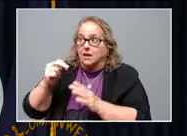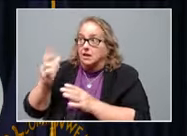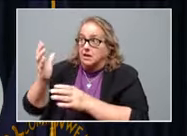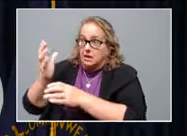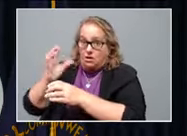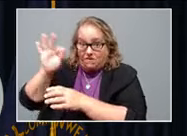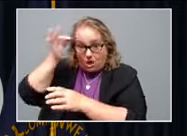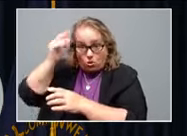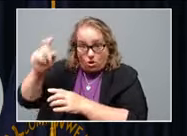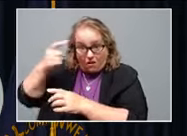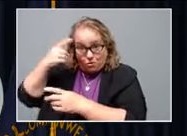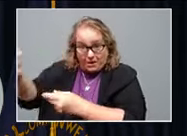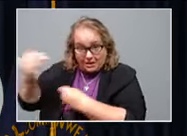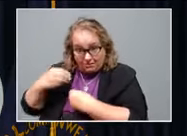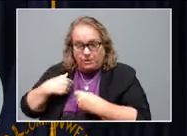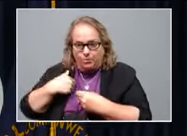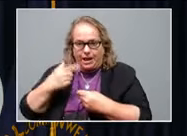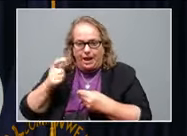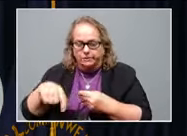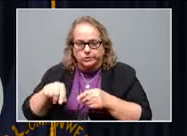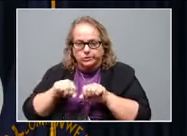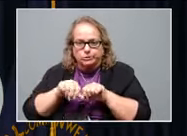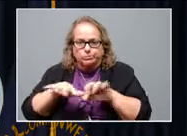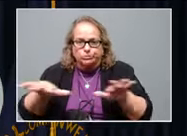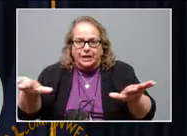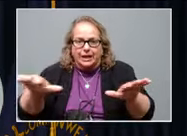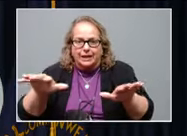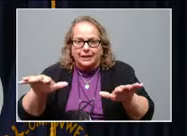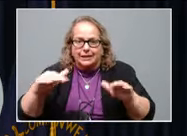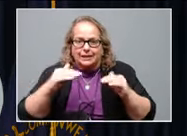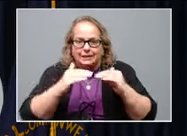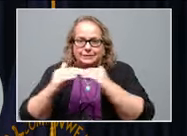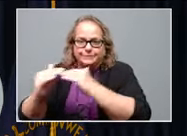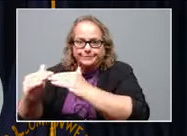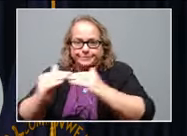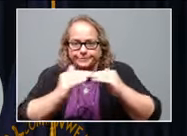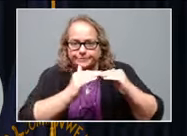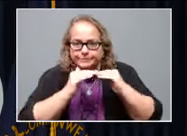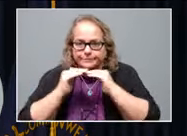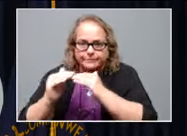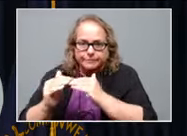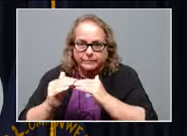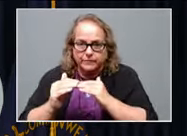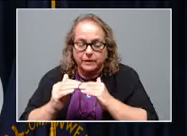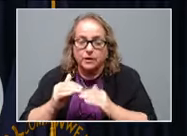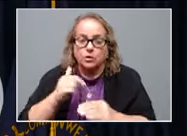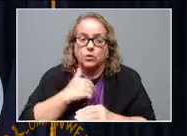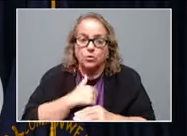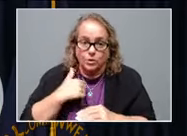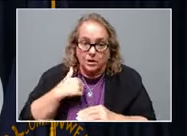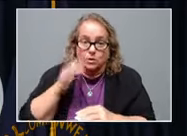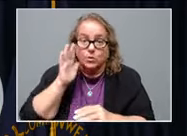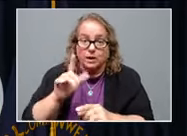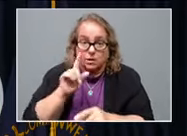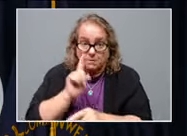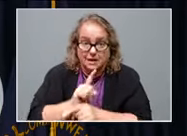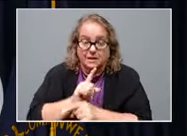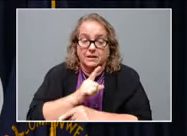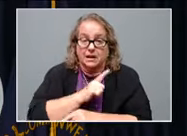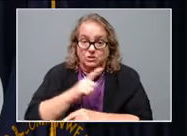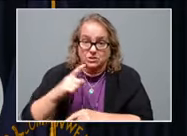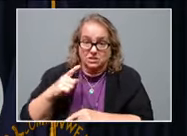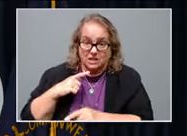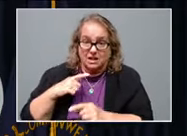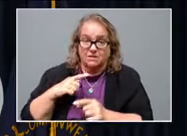government and ration that out. What that means is we will meet the legislative intent of having at least one provider